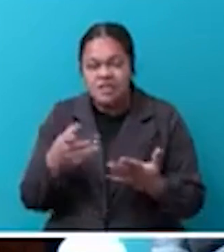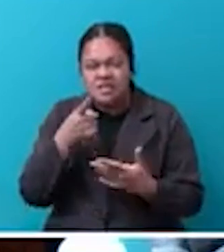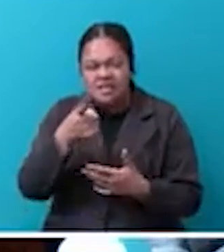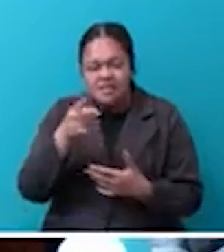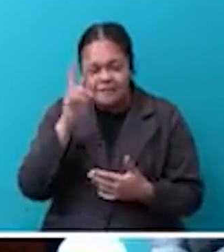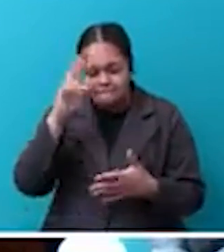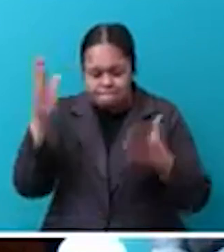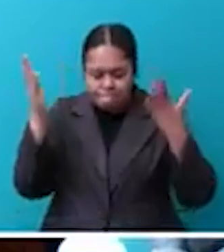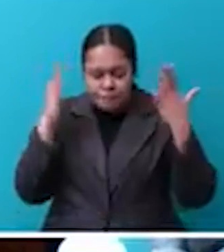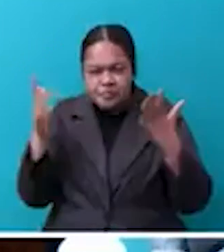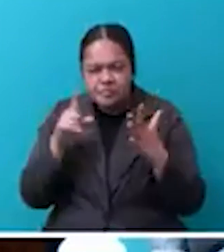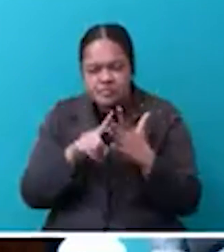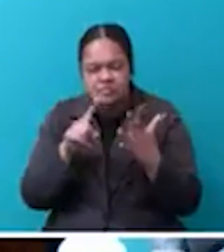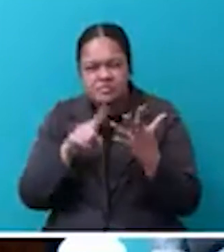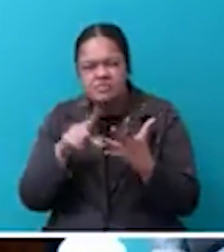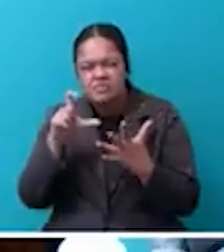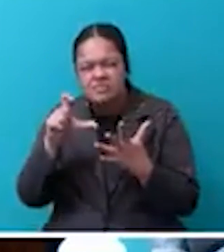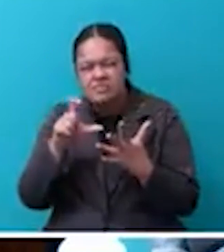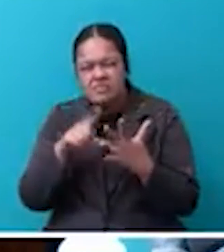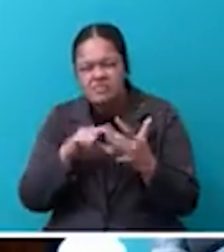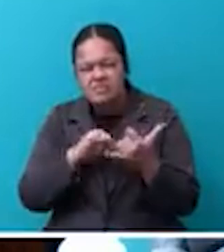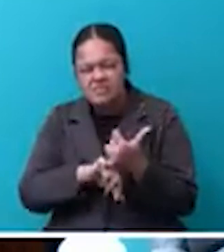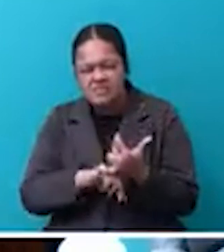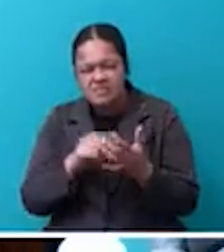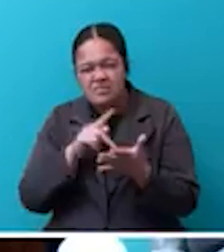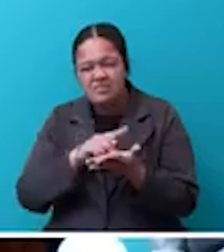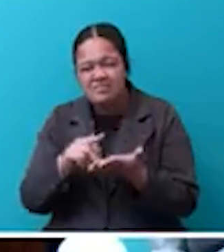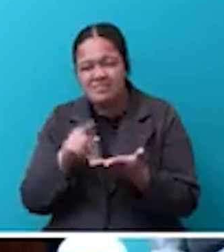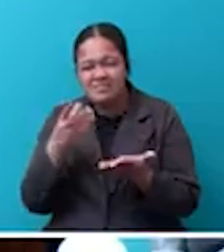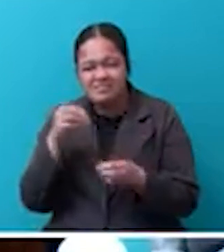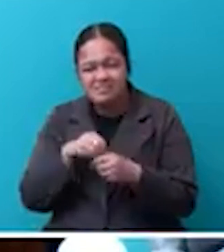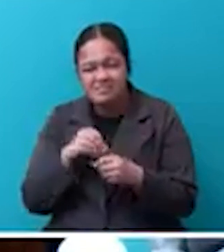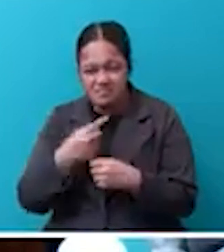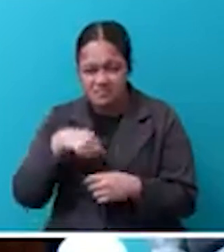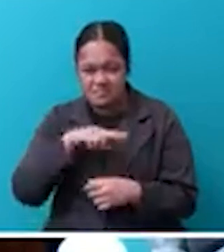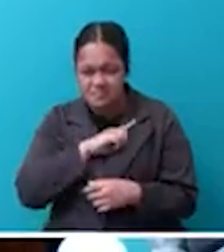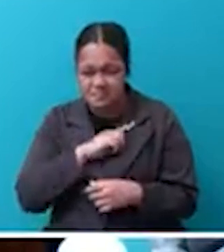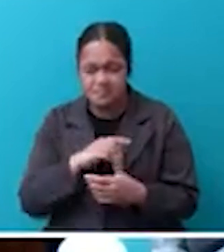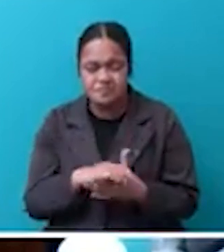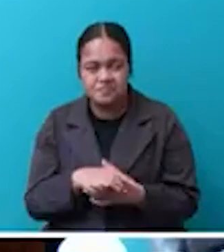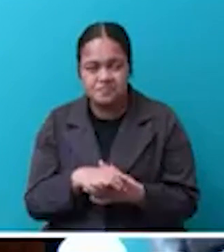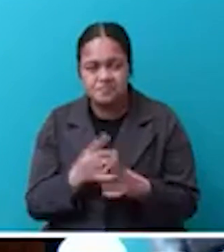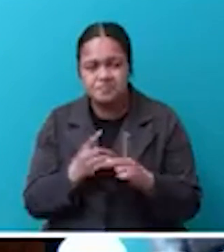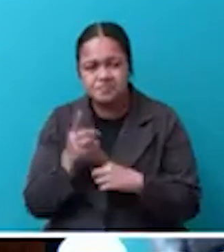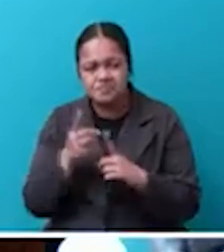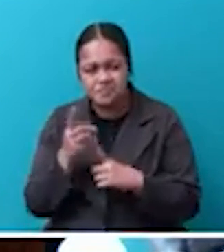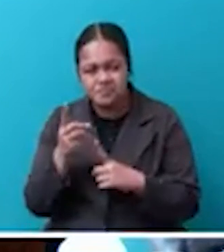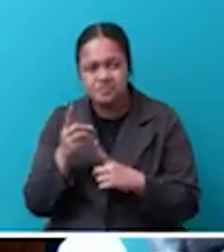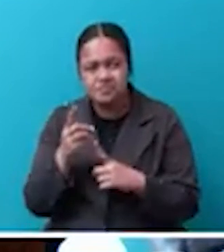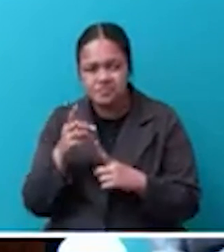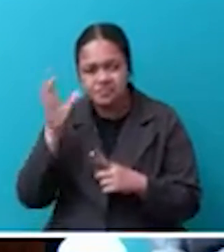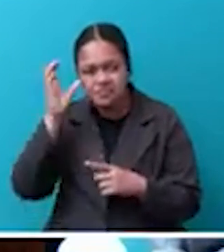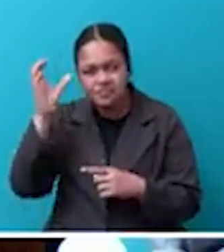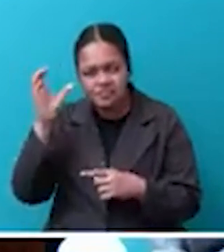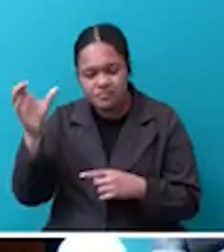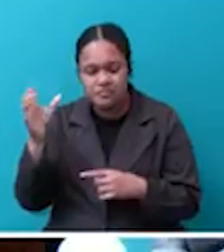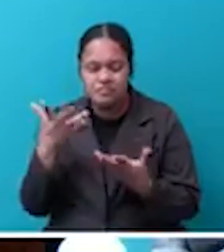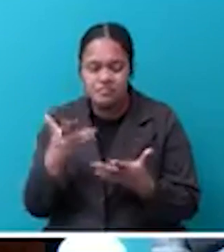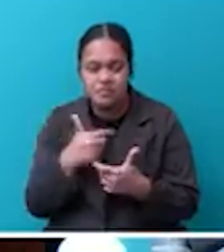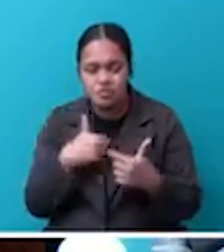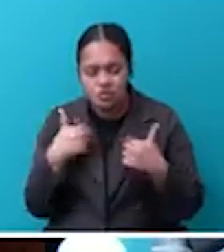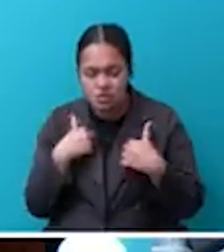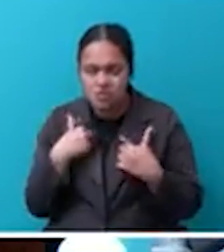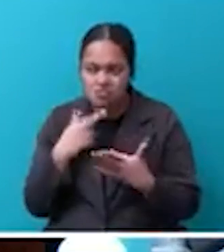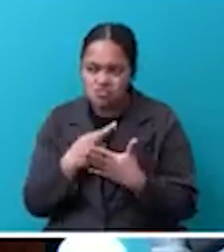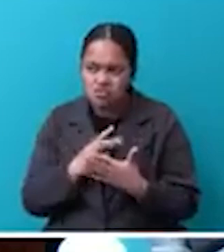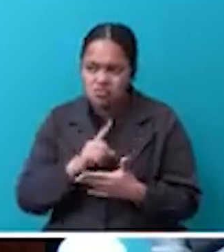the IOC's position, which includes us, the Pacific Small Island Developing States, we initially went